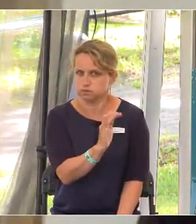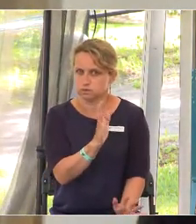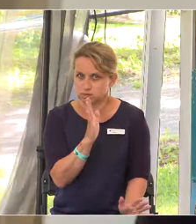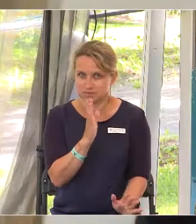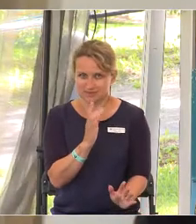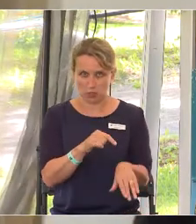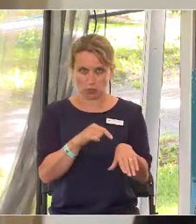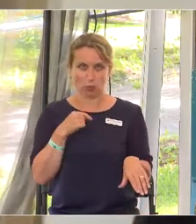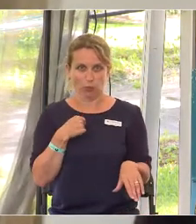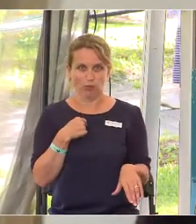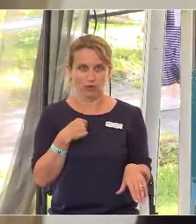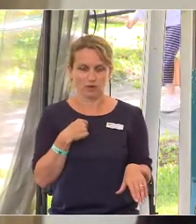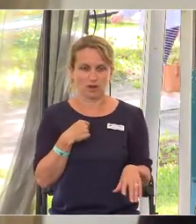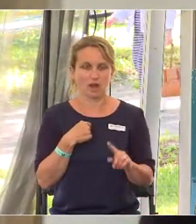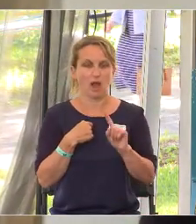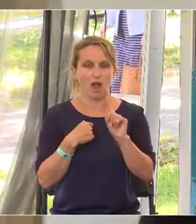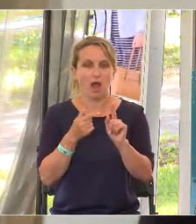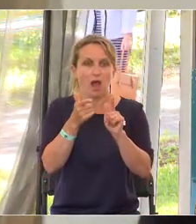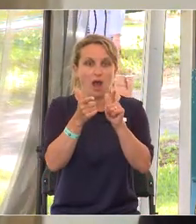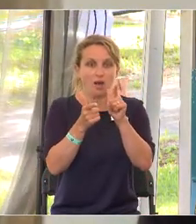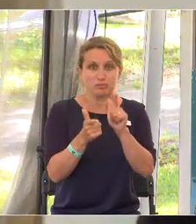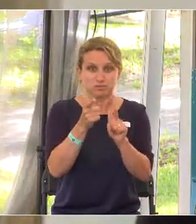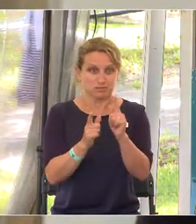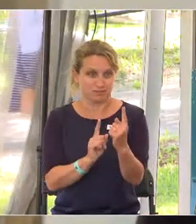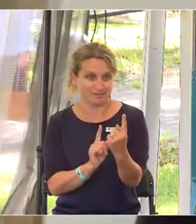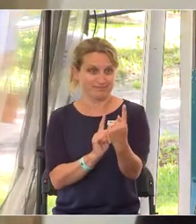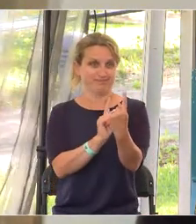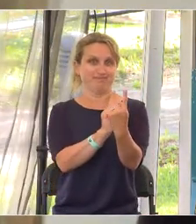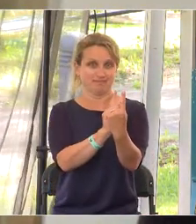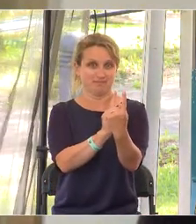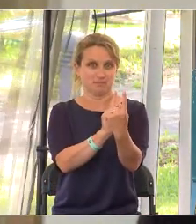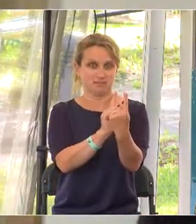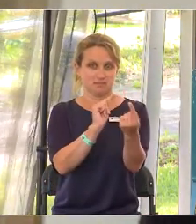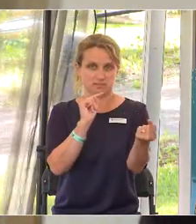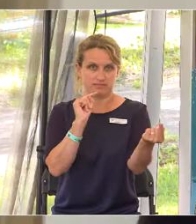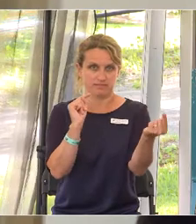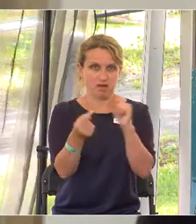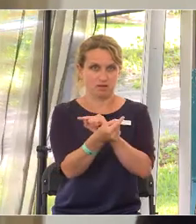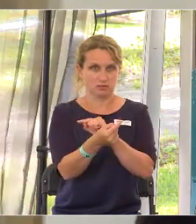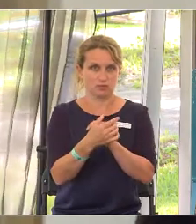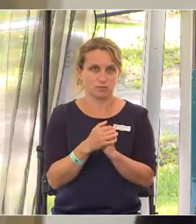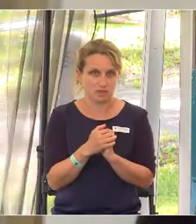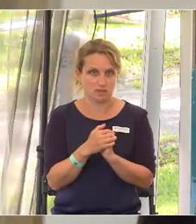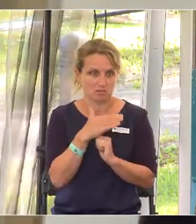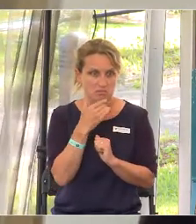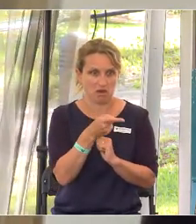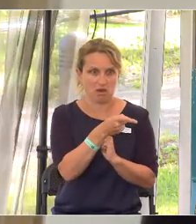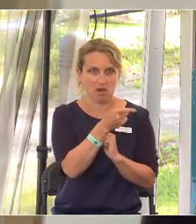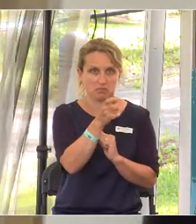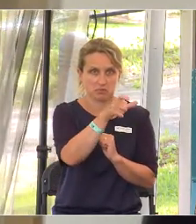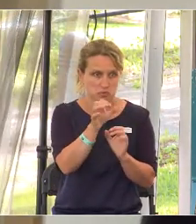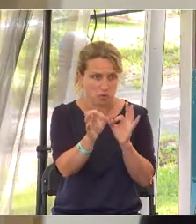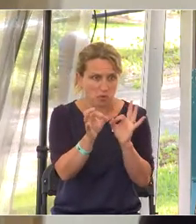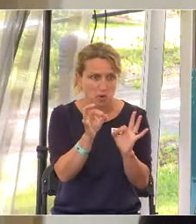I think actually in meeting them, stated the opposite. A lot of the people were